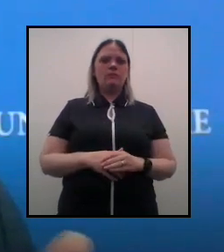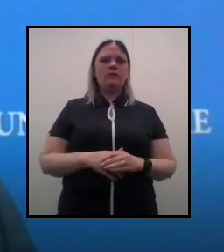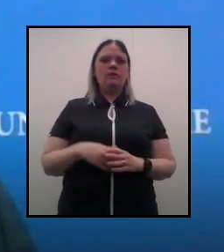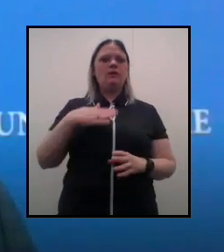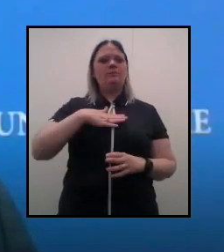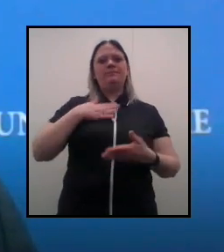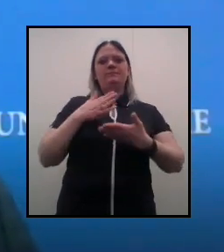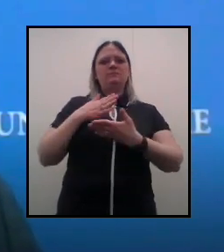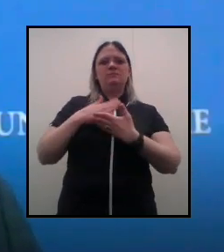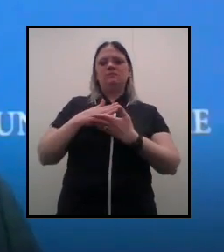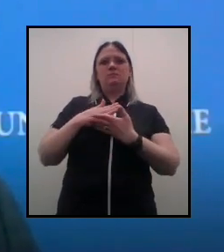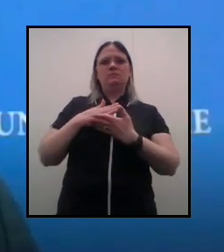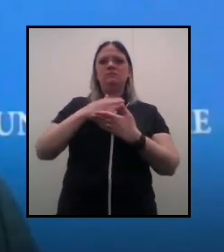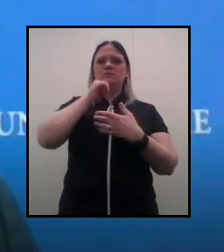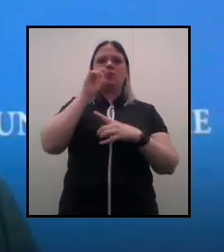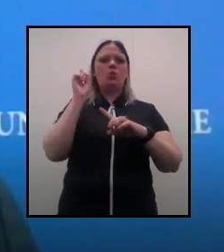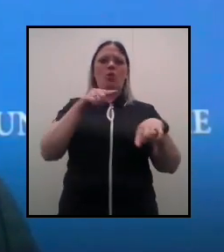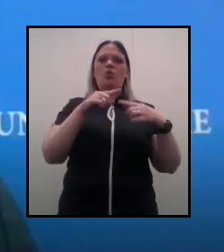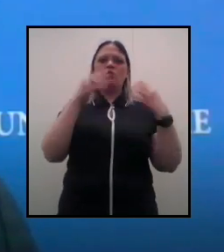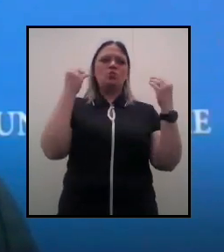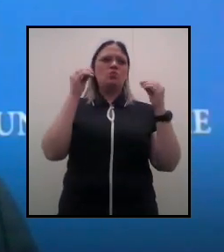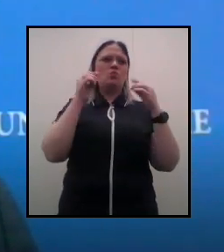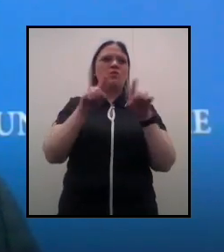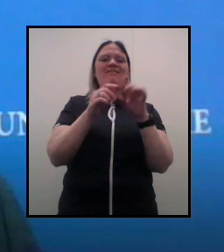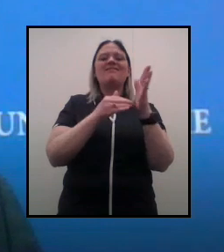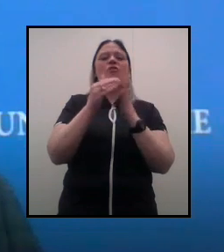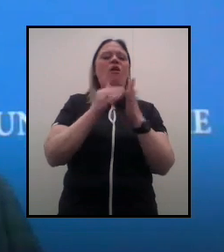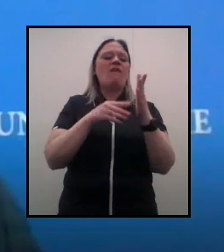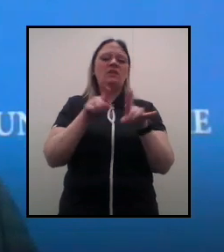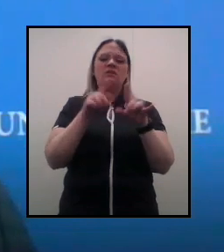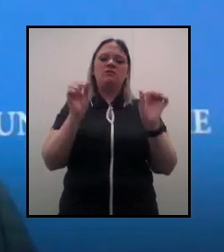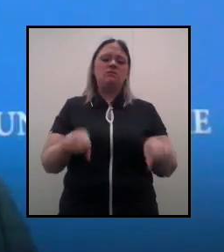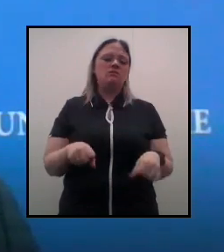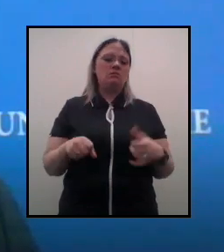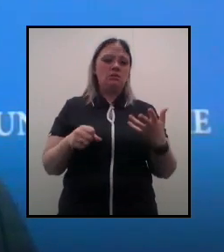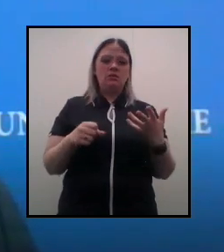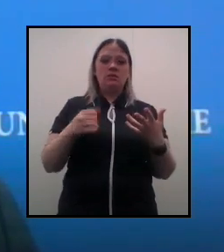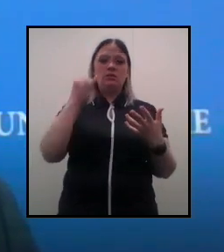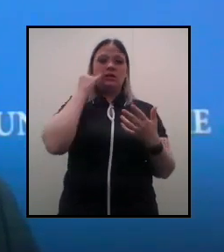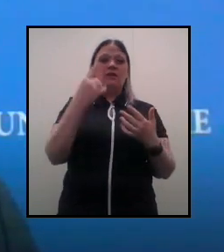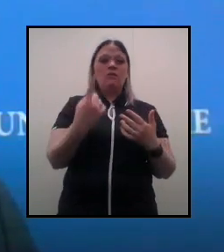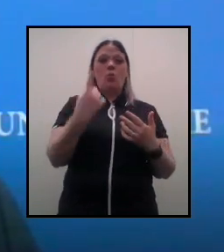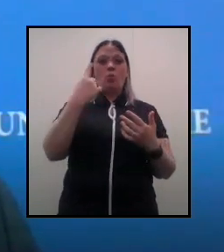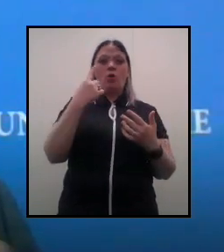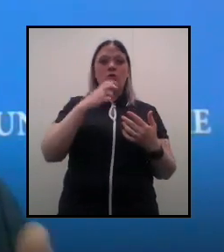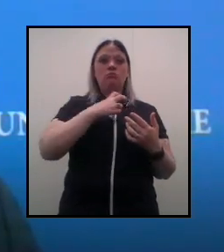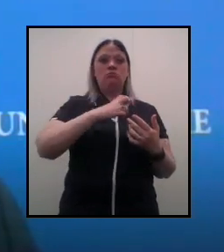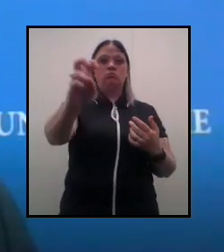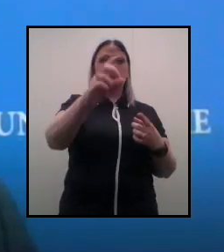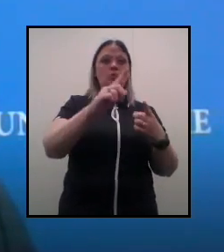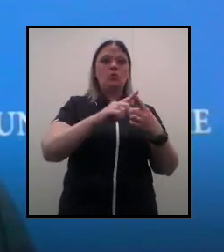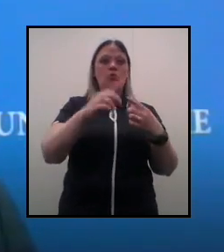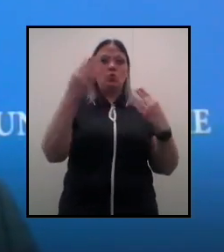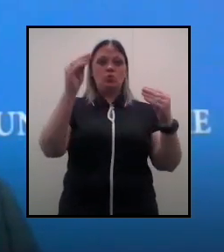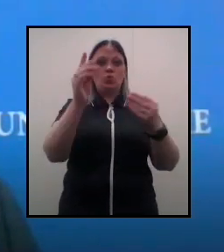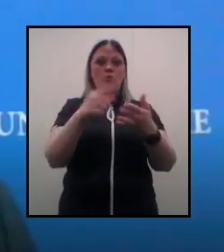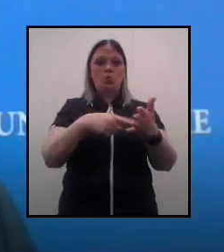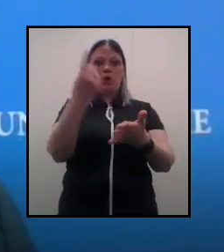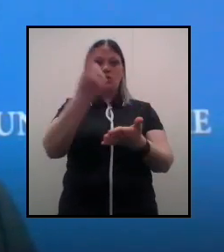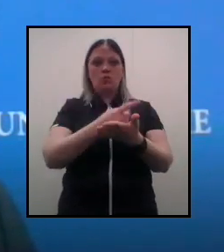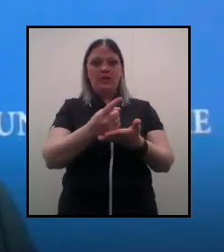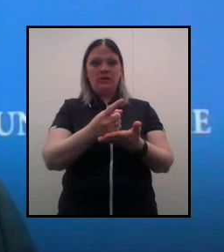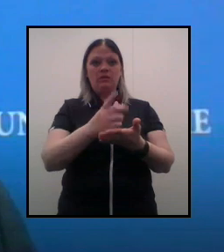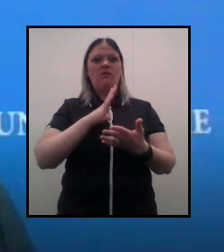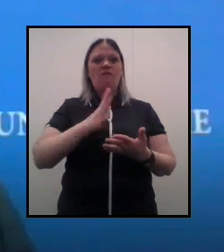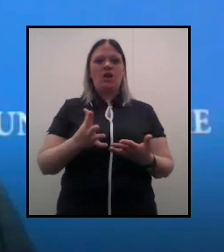Refrain from going to the stores as often as you can. If you can do one travel to the store a week, that's fine, rather than going